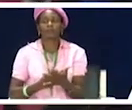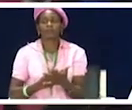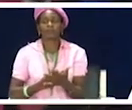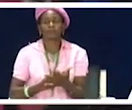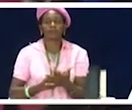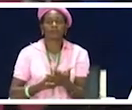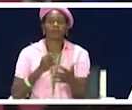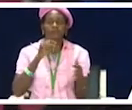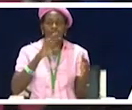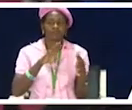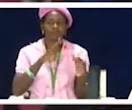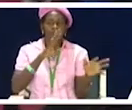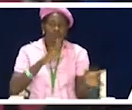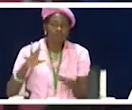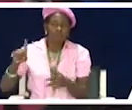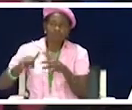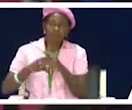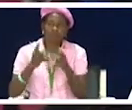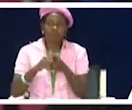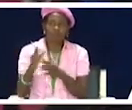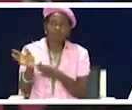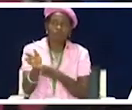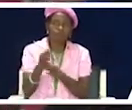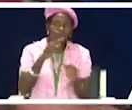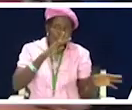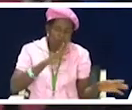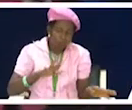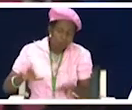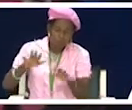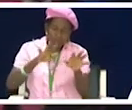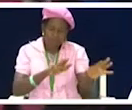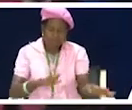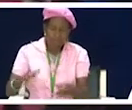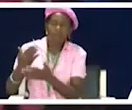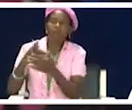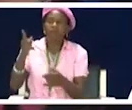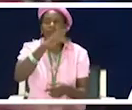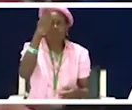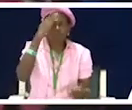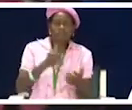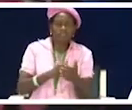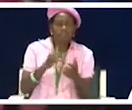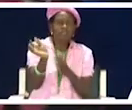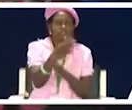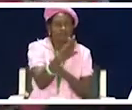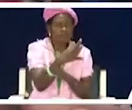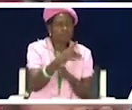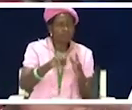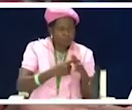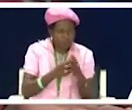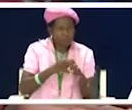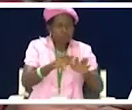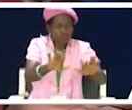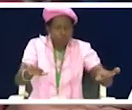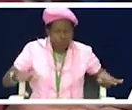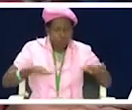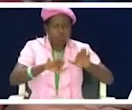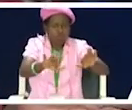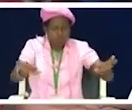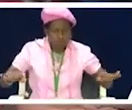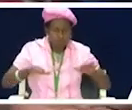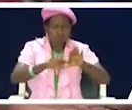And the river begins to flow again. And before you know it, fish will begin to swim in this river.